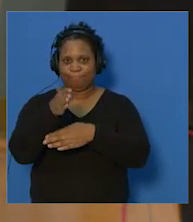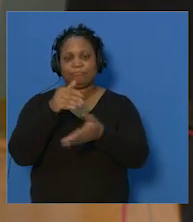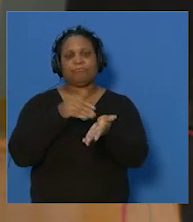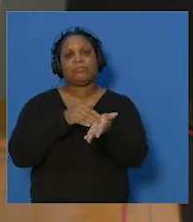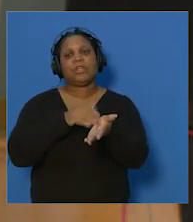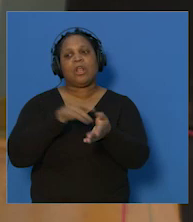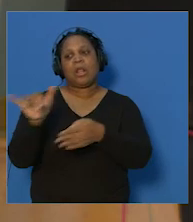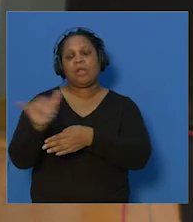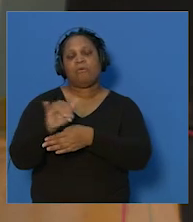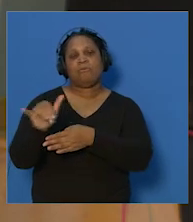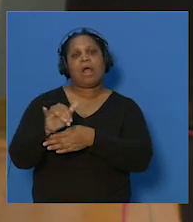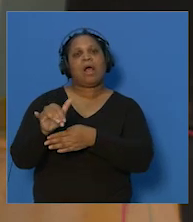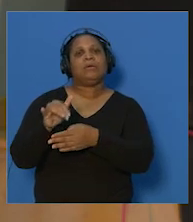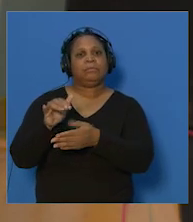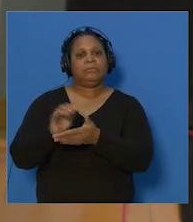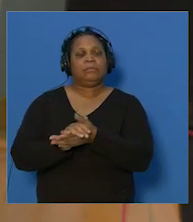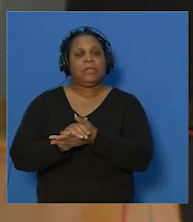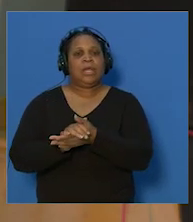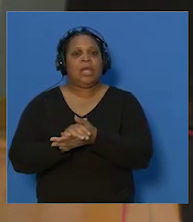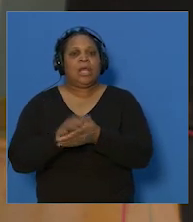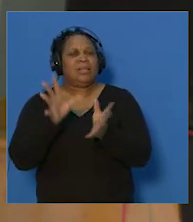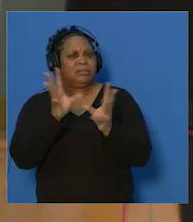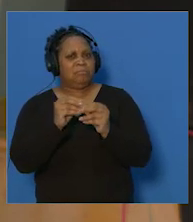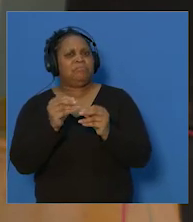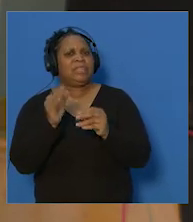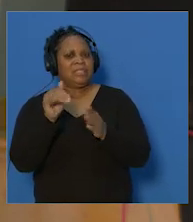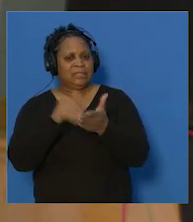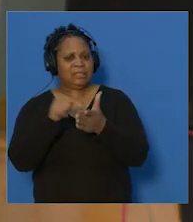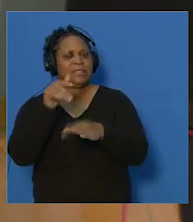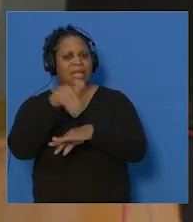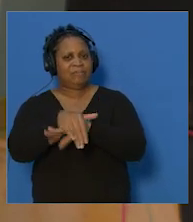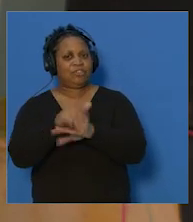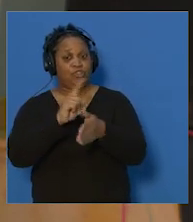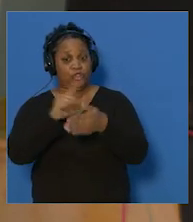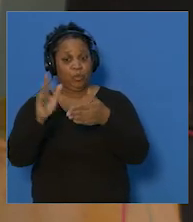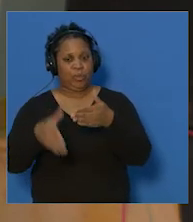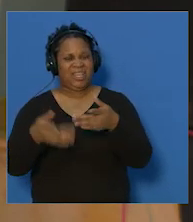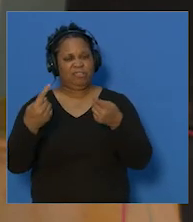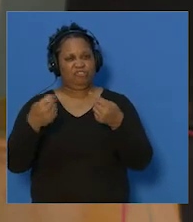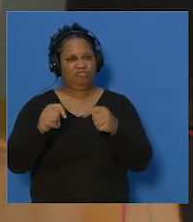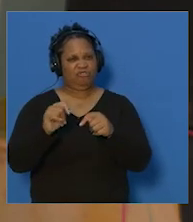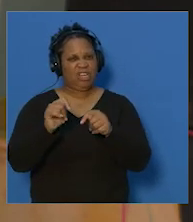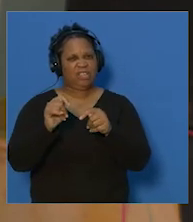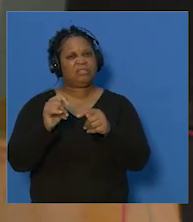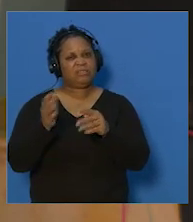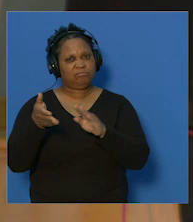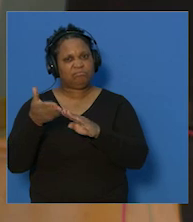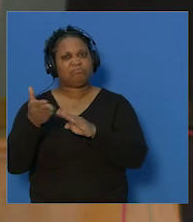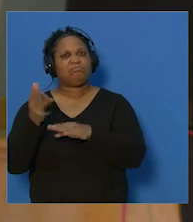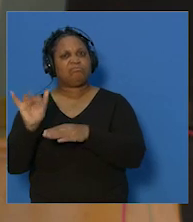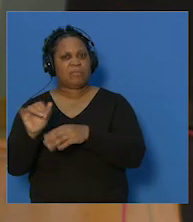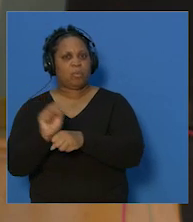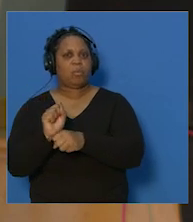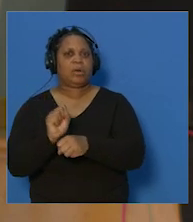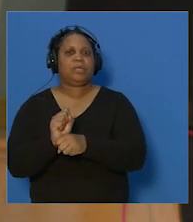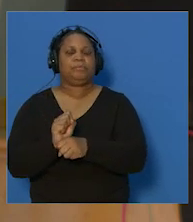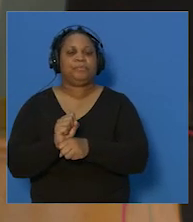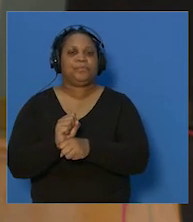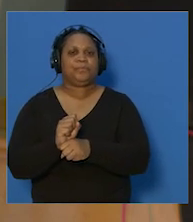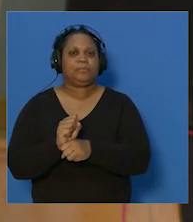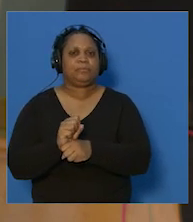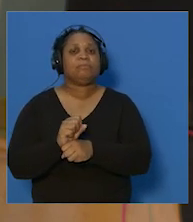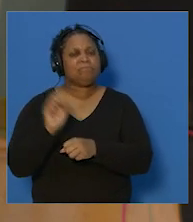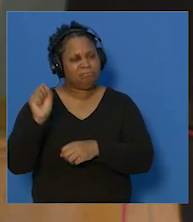well as the physician. Were meetings held this afternoon as well as this weekend to try to operationalize that. It is, as